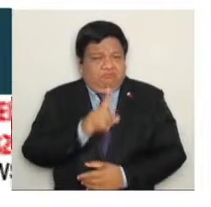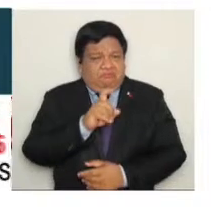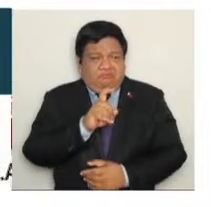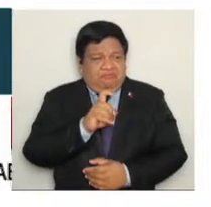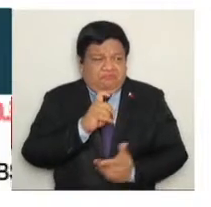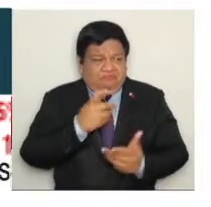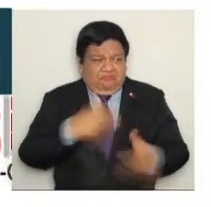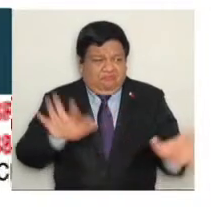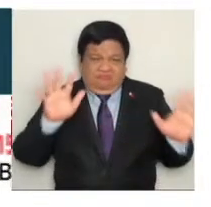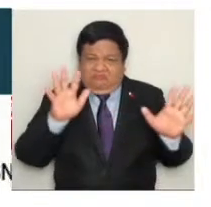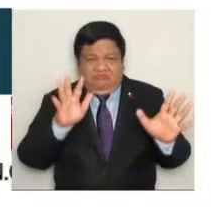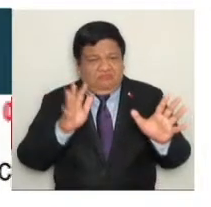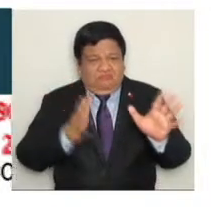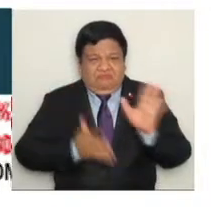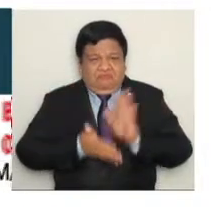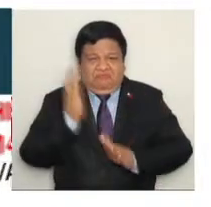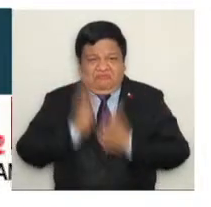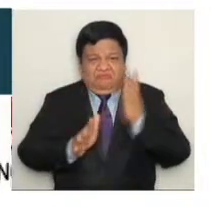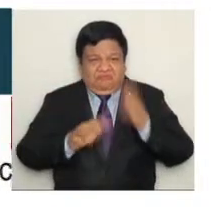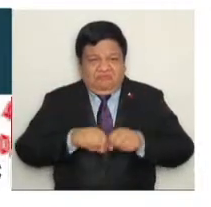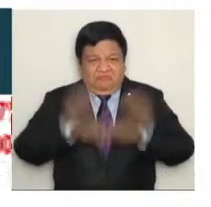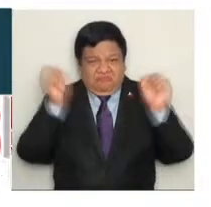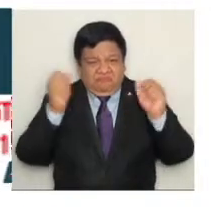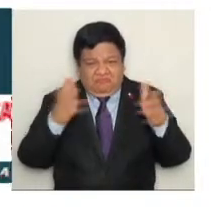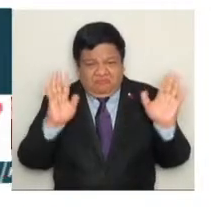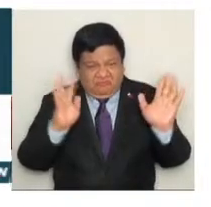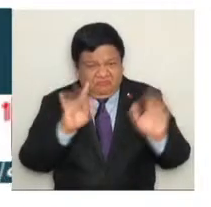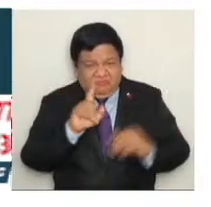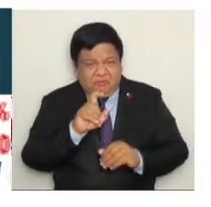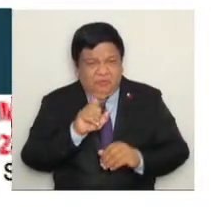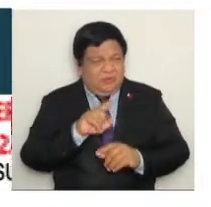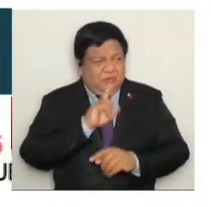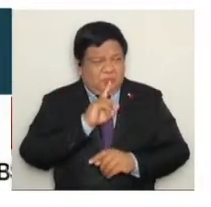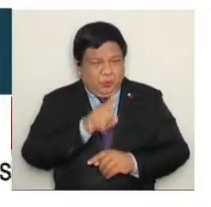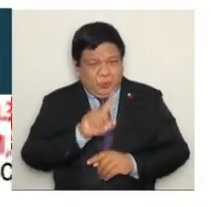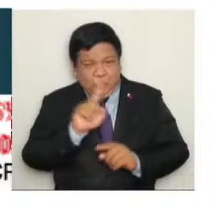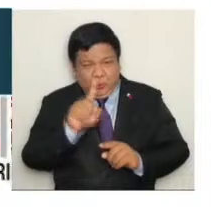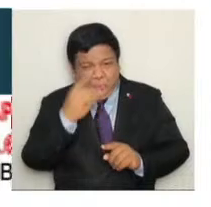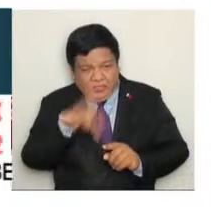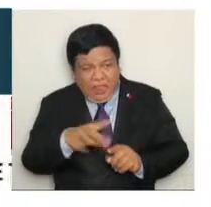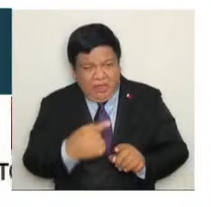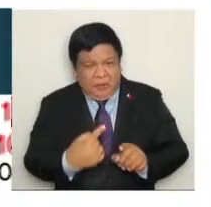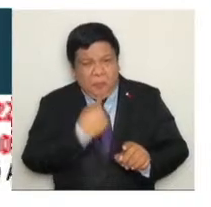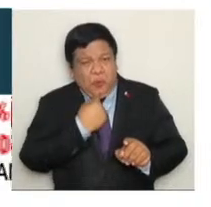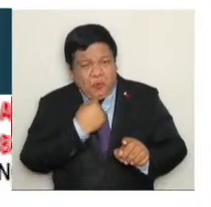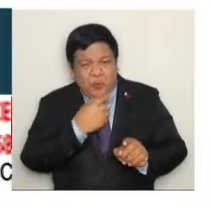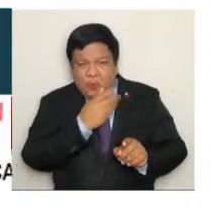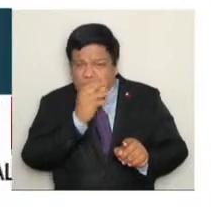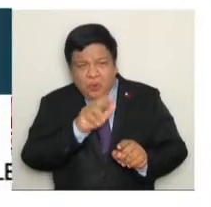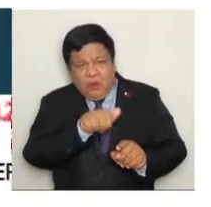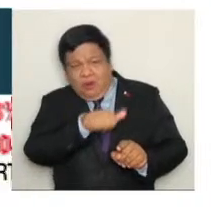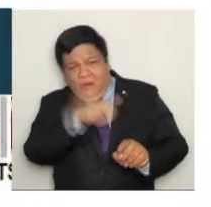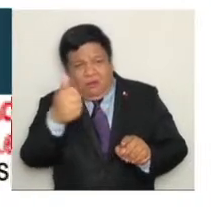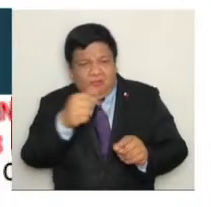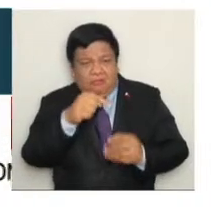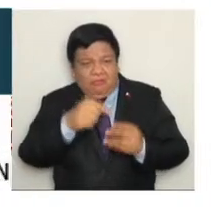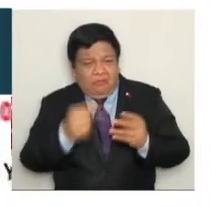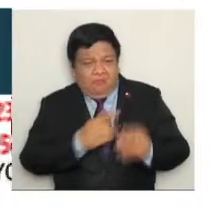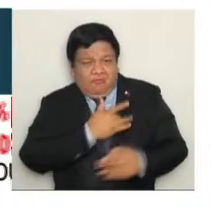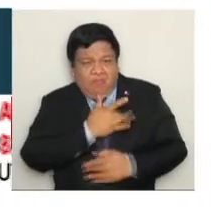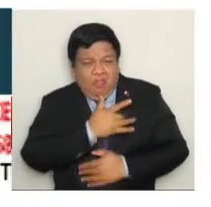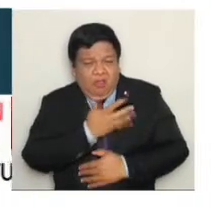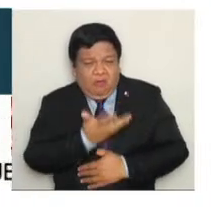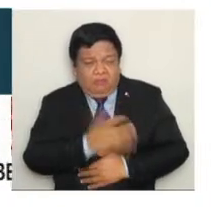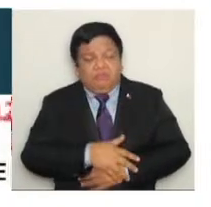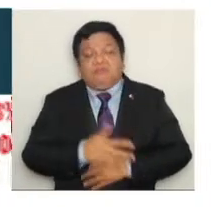this disappointment? Is it really just disappointment, or is it something else? Well, the president said it,